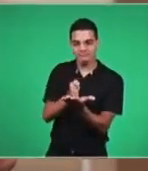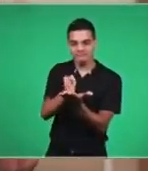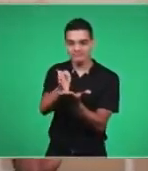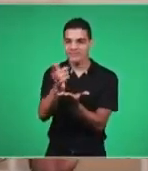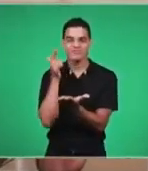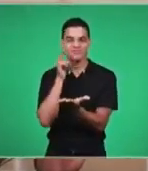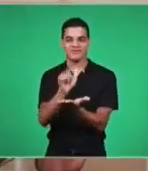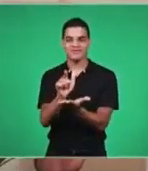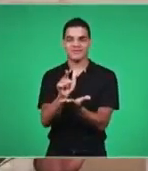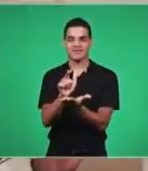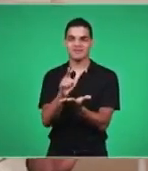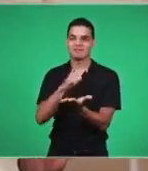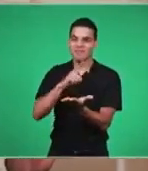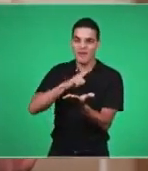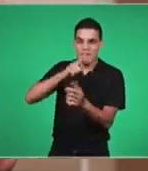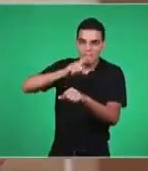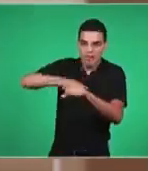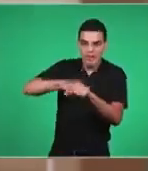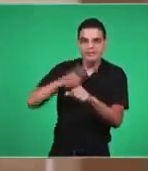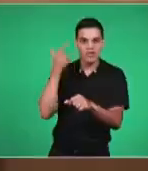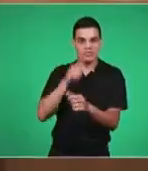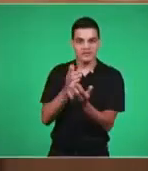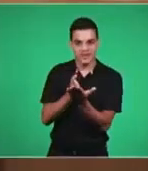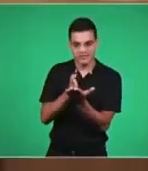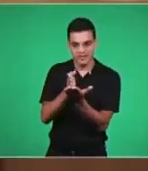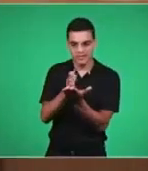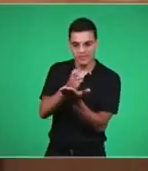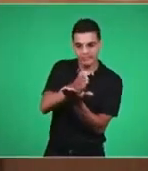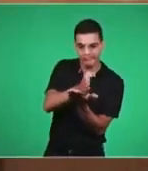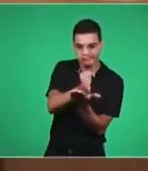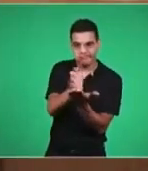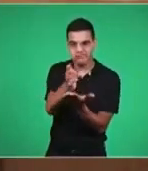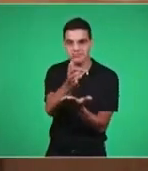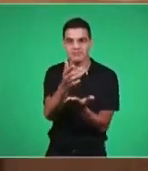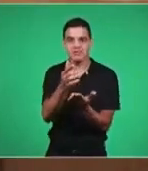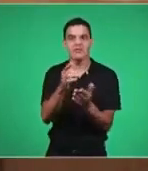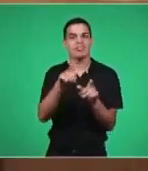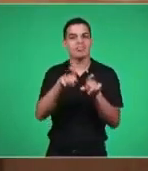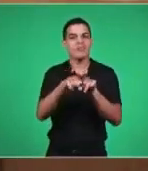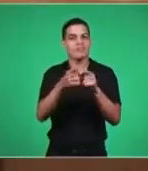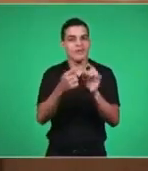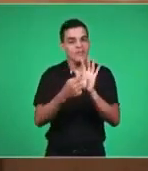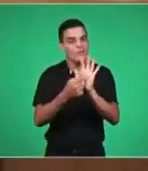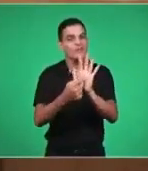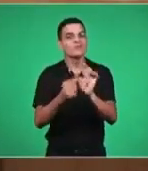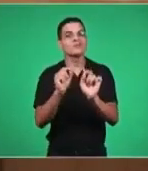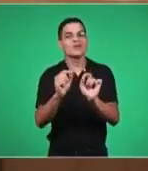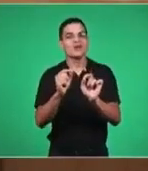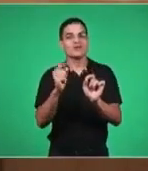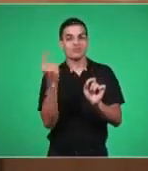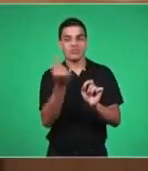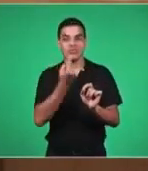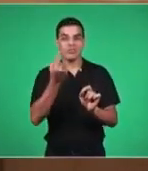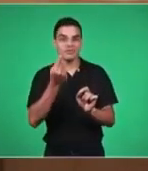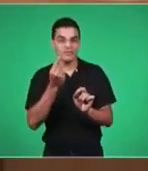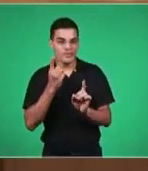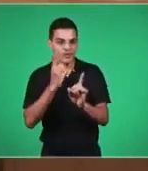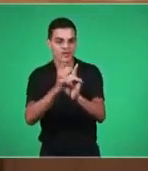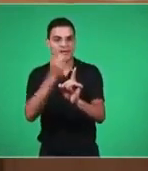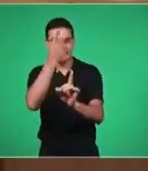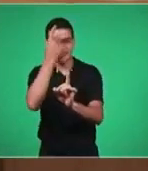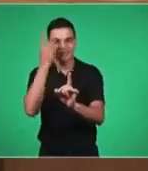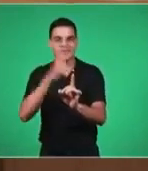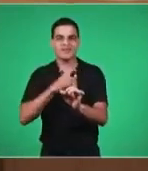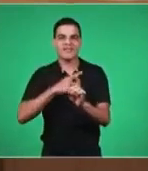people who can't walk correctly, one time, sometimes they're in line walking straightly,